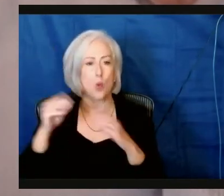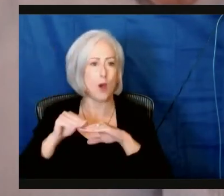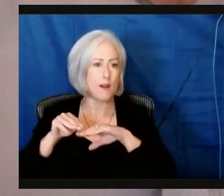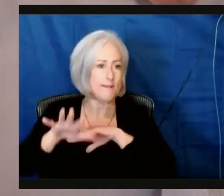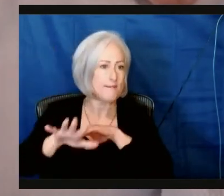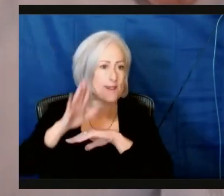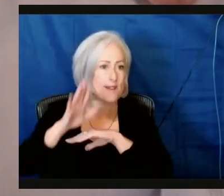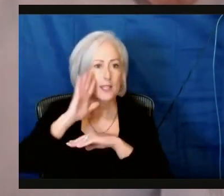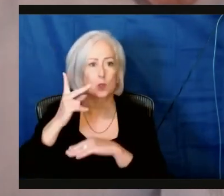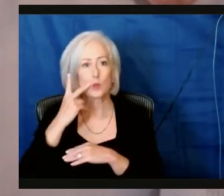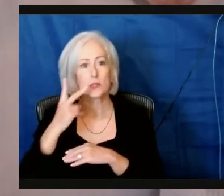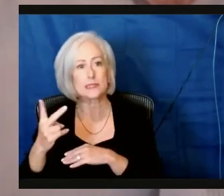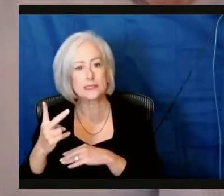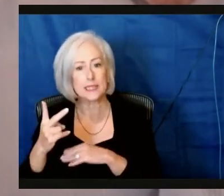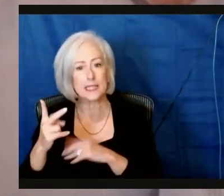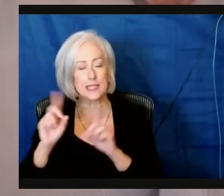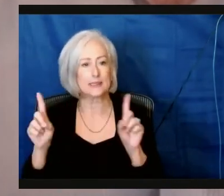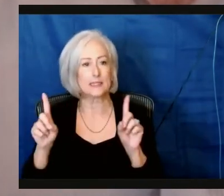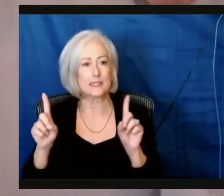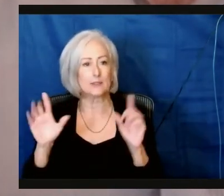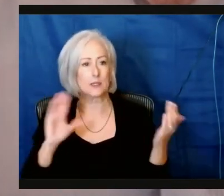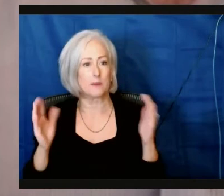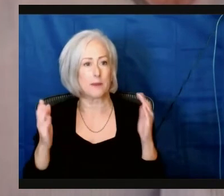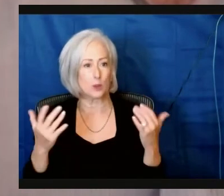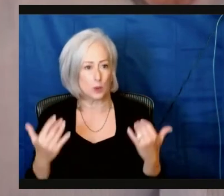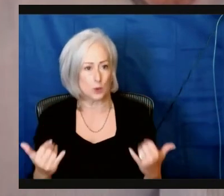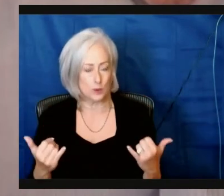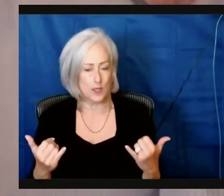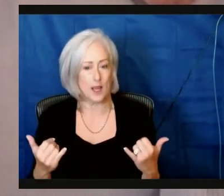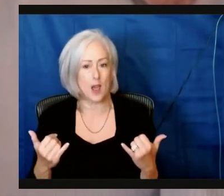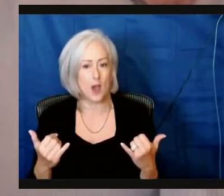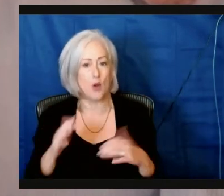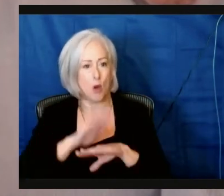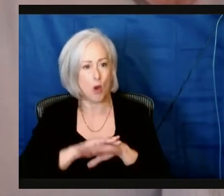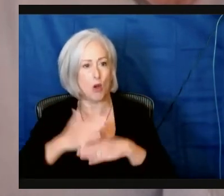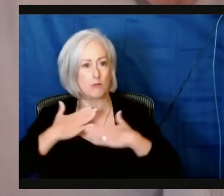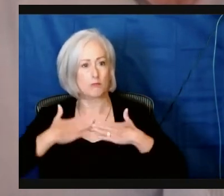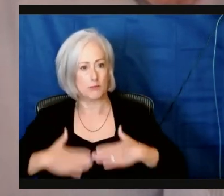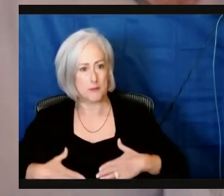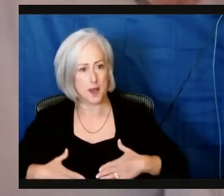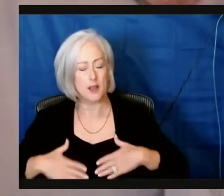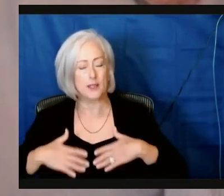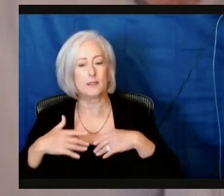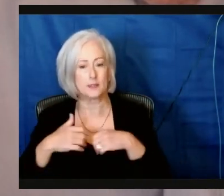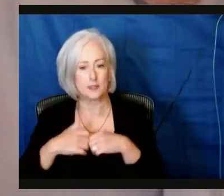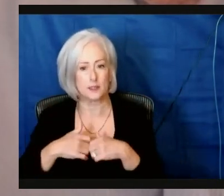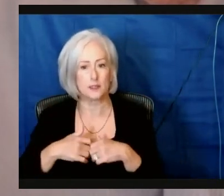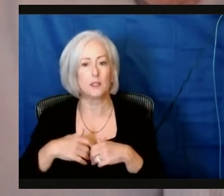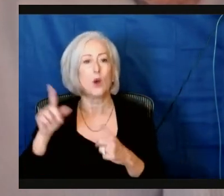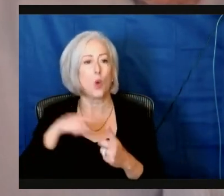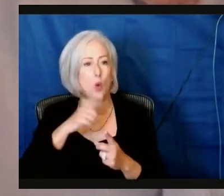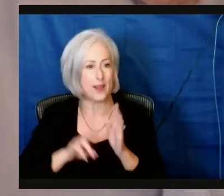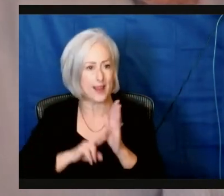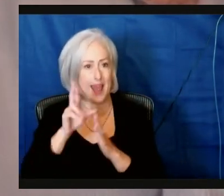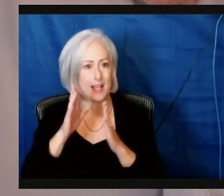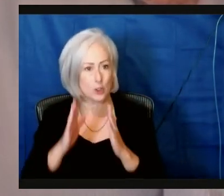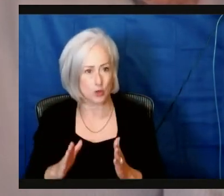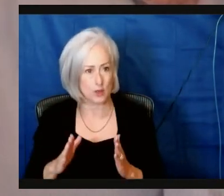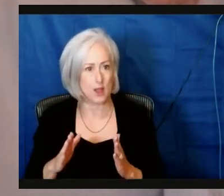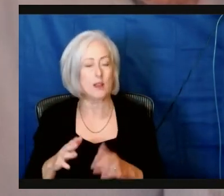that might be different to what we're seeing now on the human body when astronauts and space travelers are